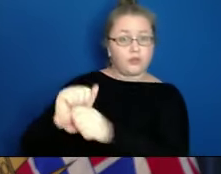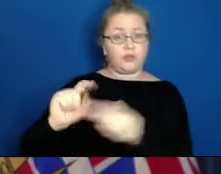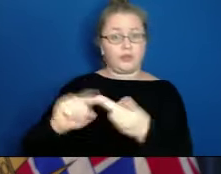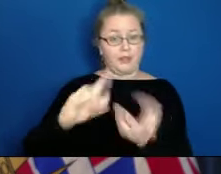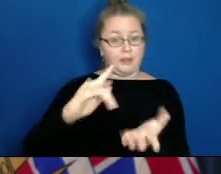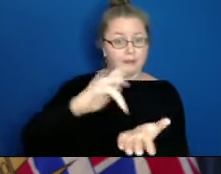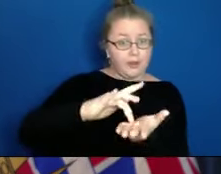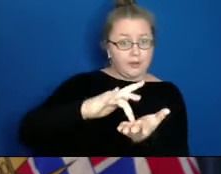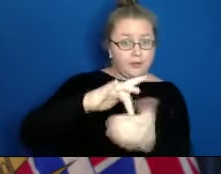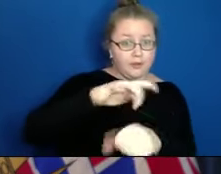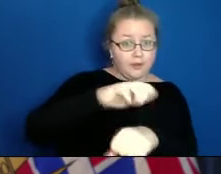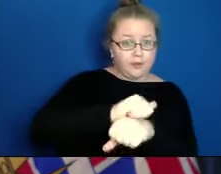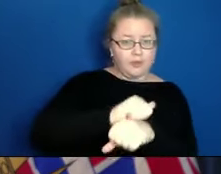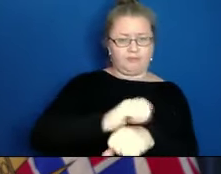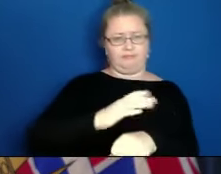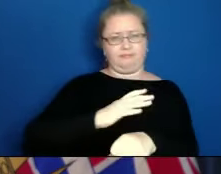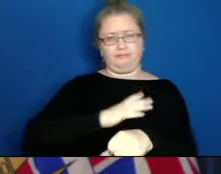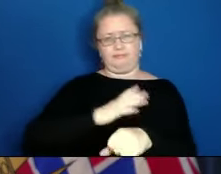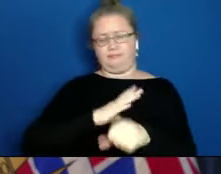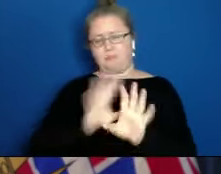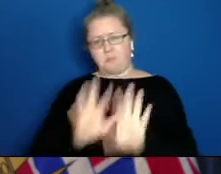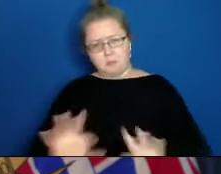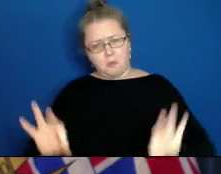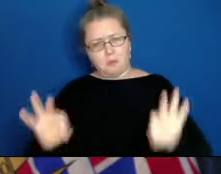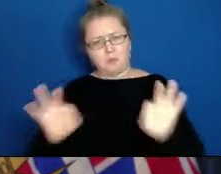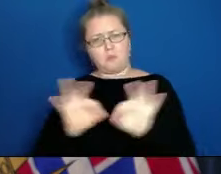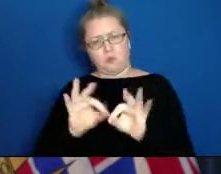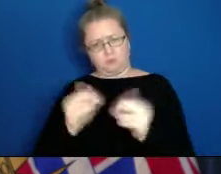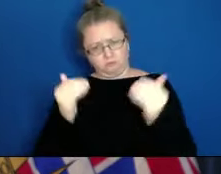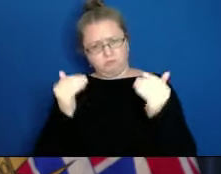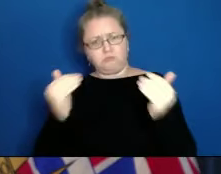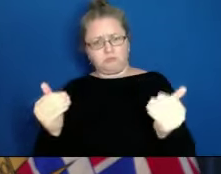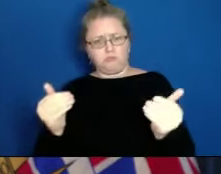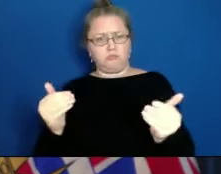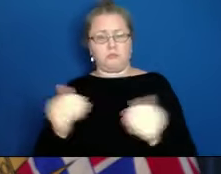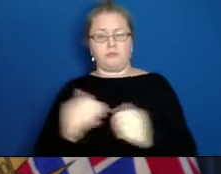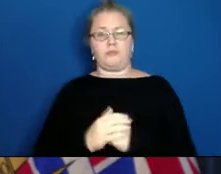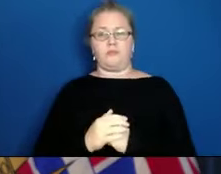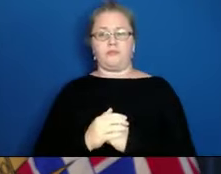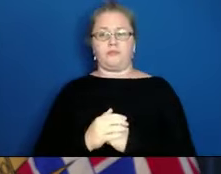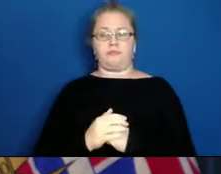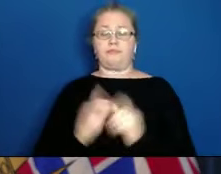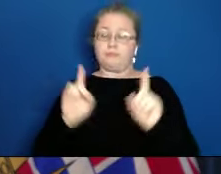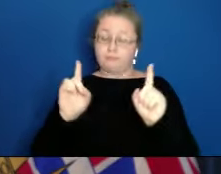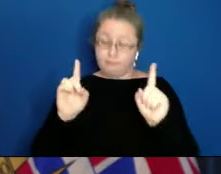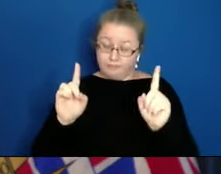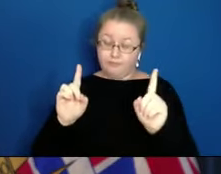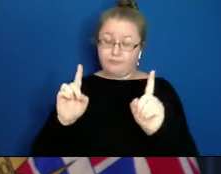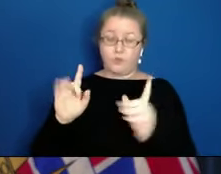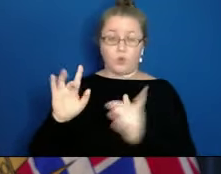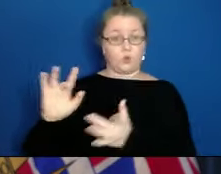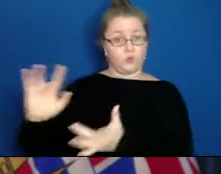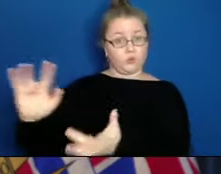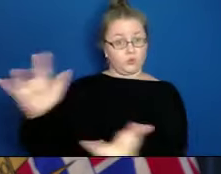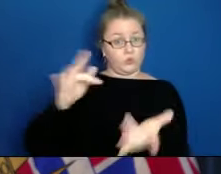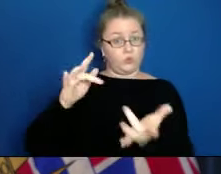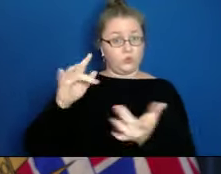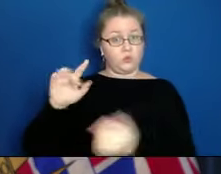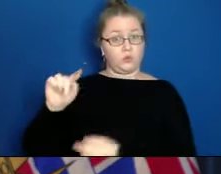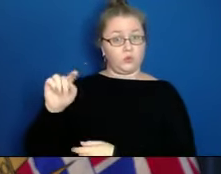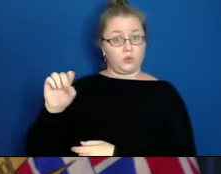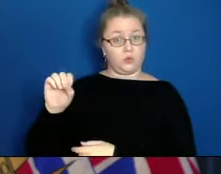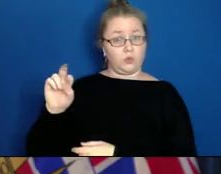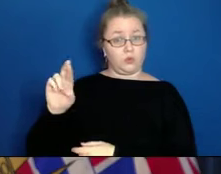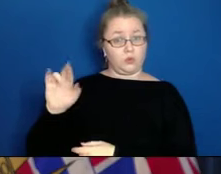are essential, that does not apply. I absolutely recognize that tourism is important to our communities,